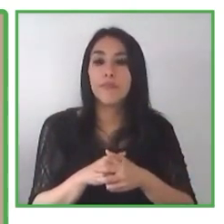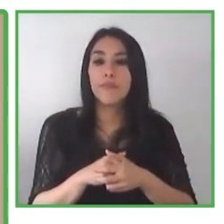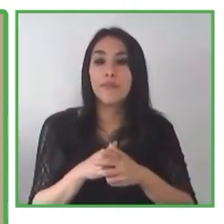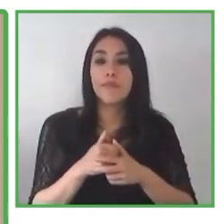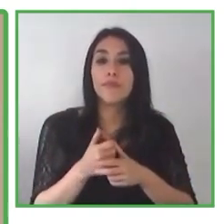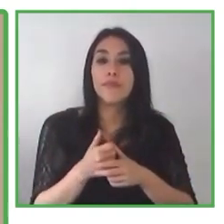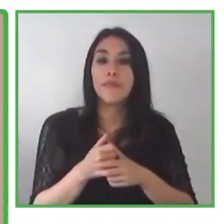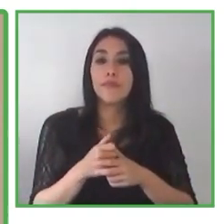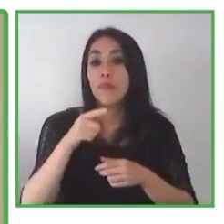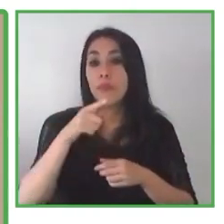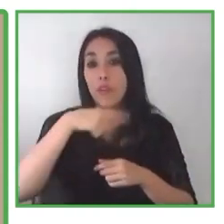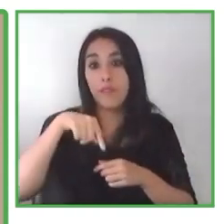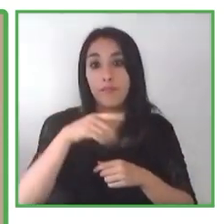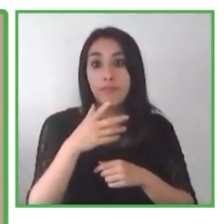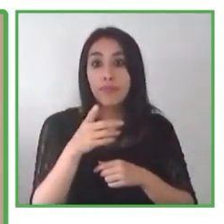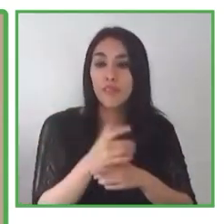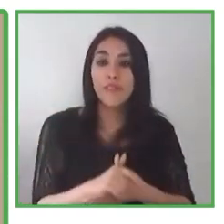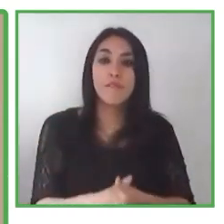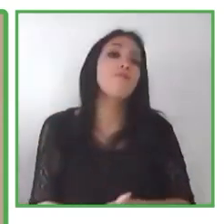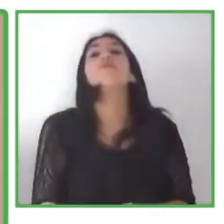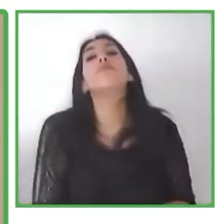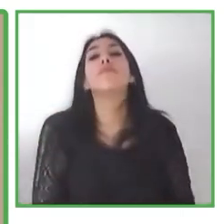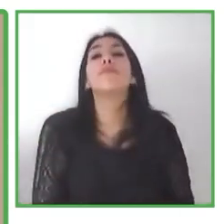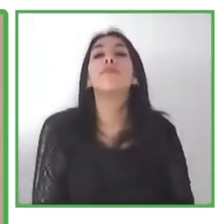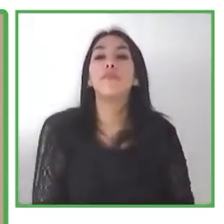mean that we have to